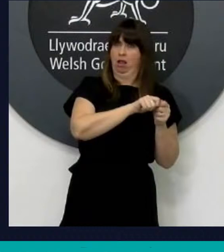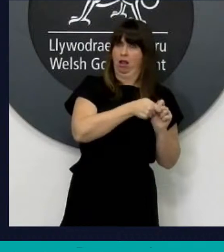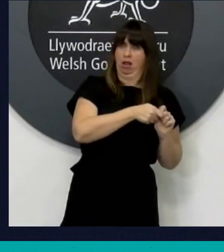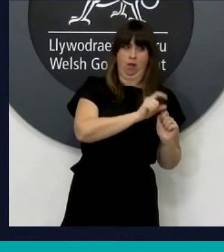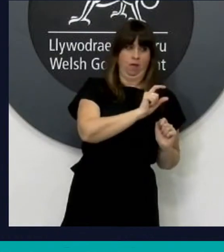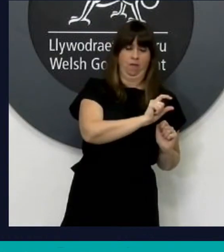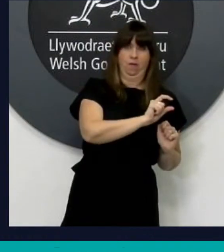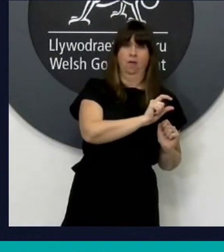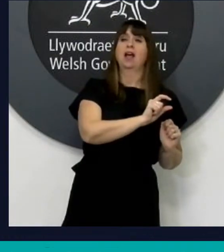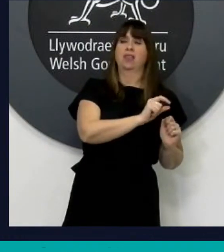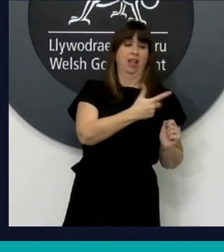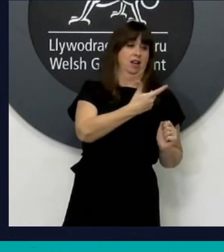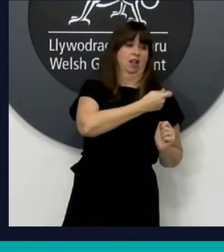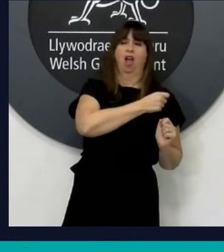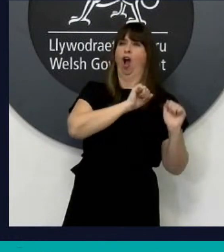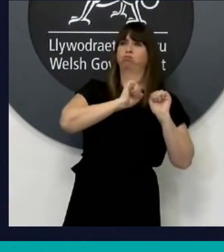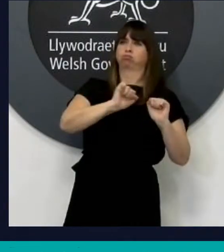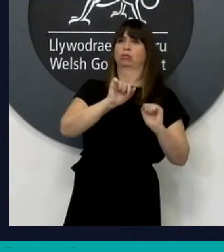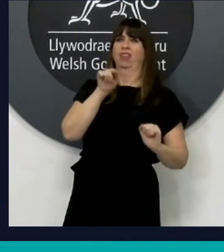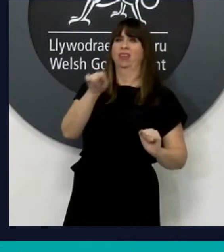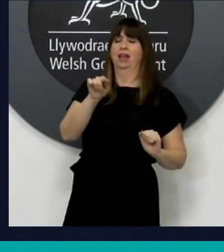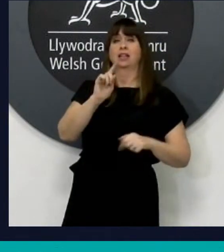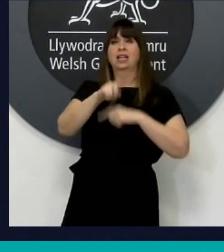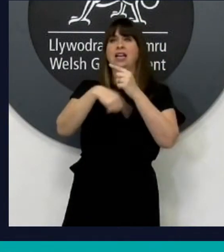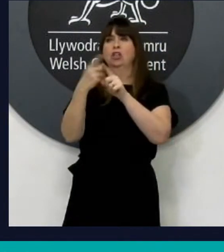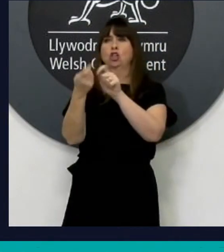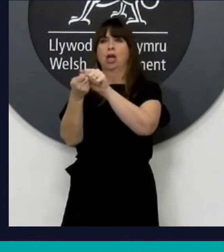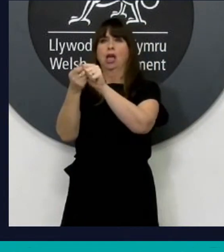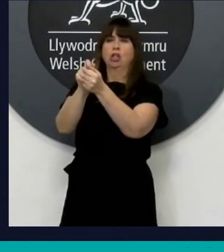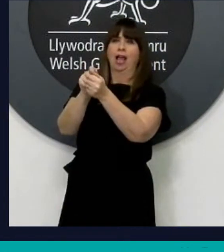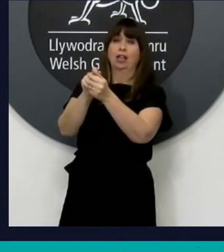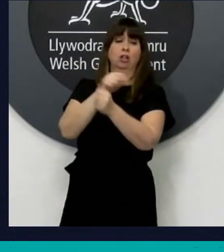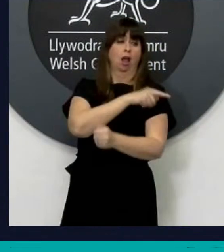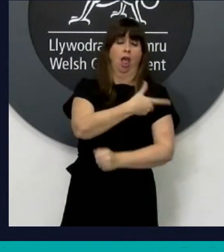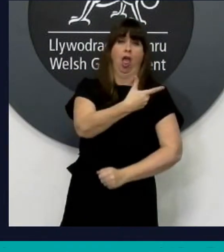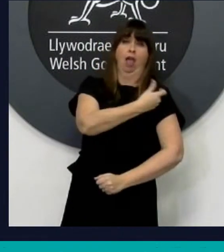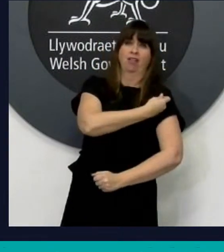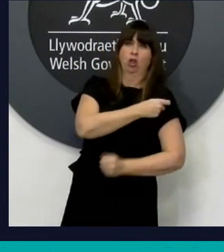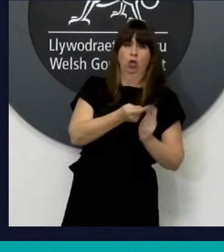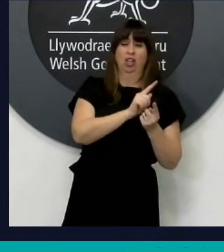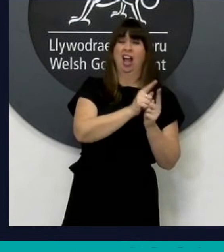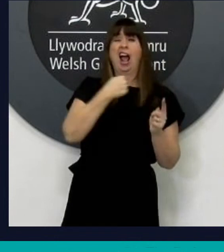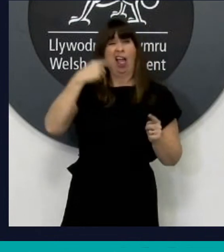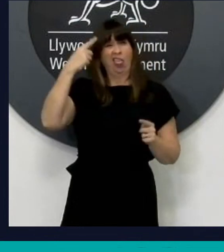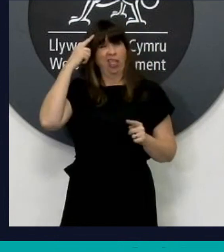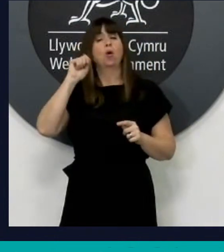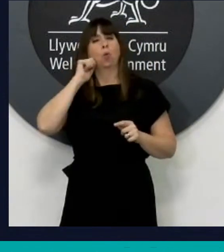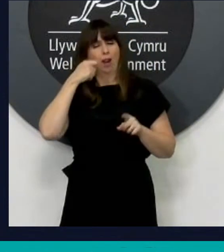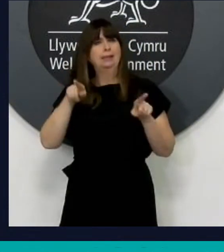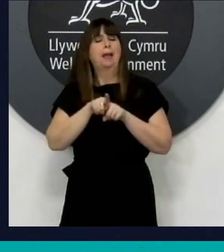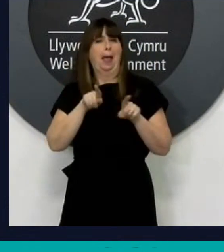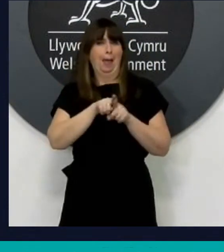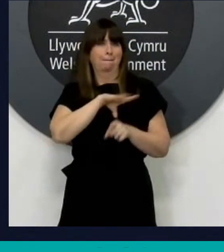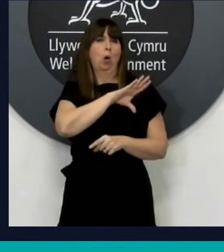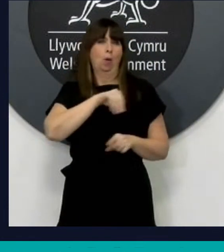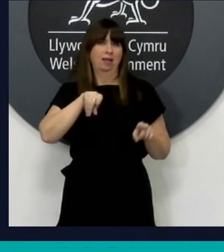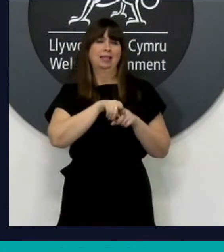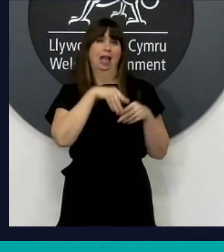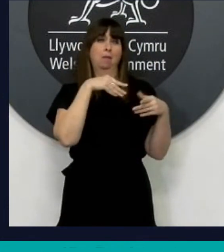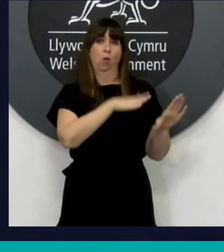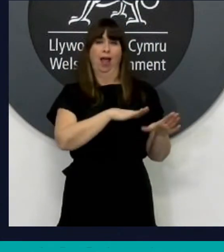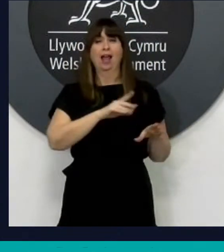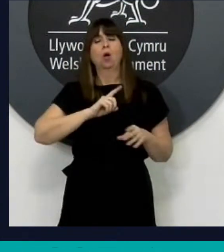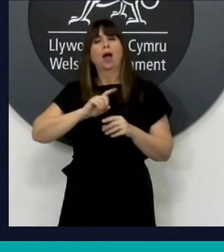like, for that year's circulating variants. And I imagine that we will probably get to that place, although it's very